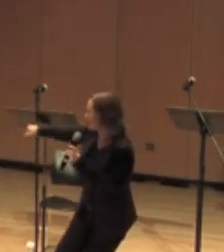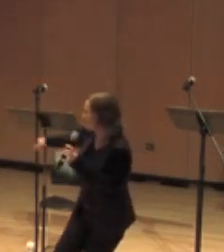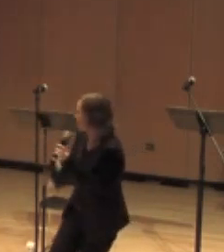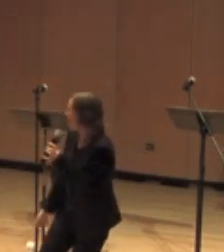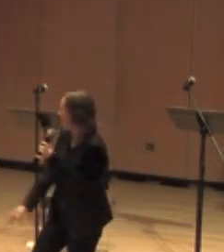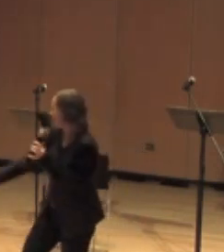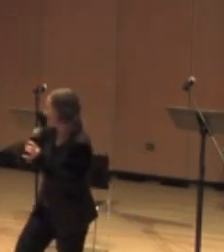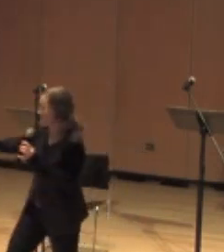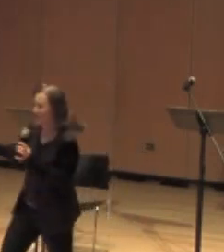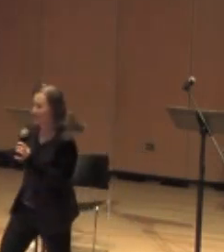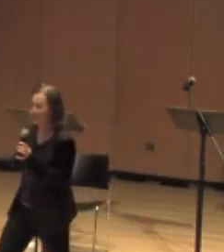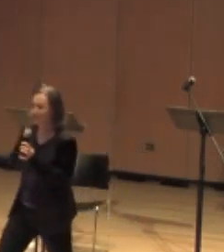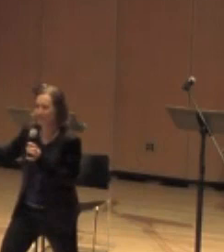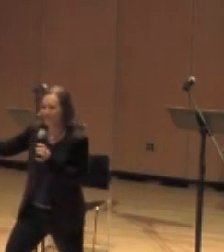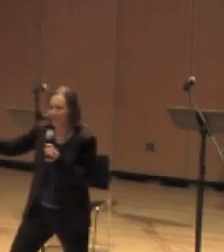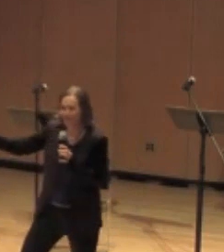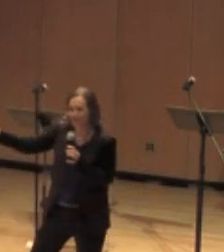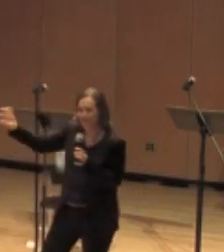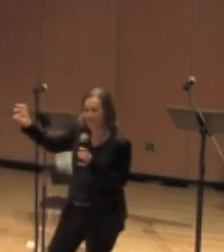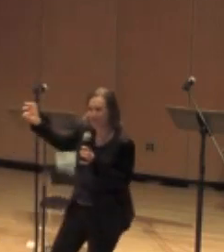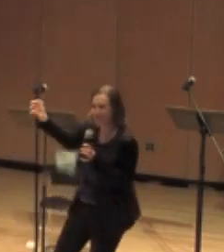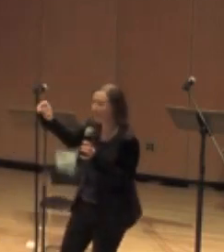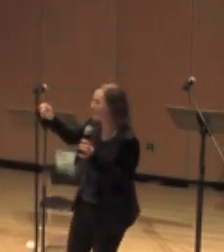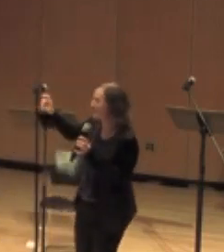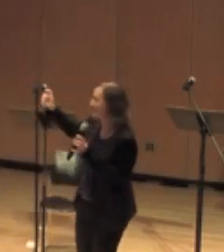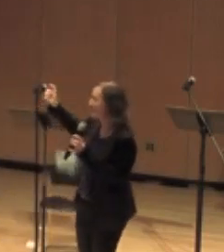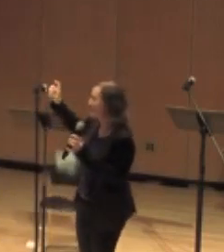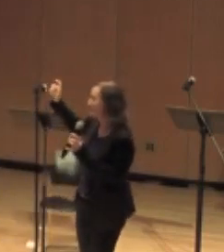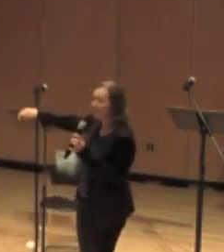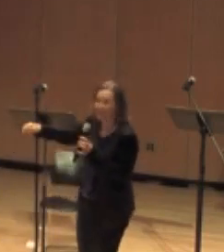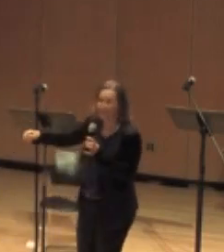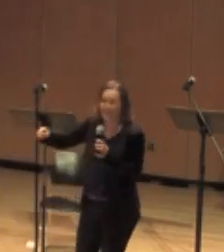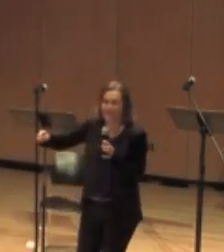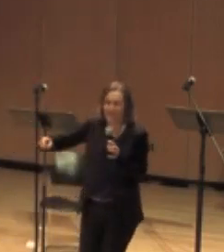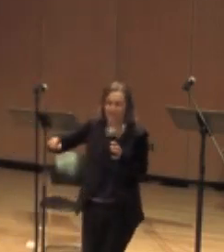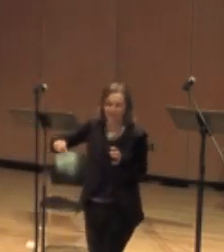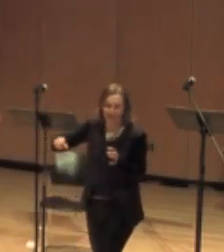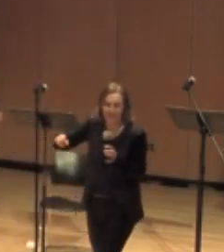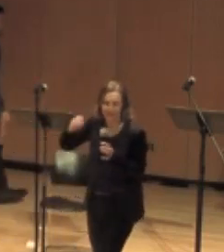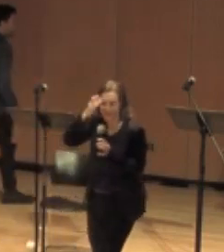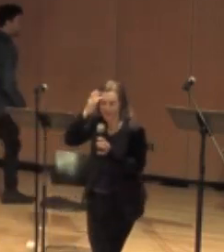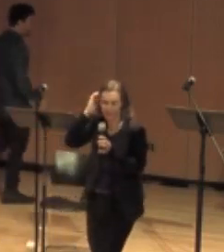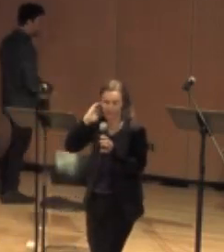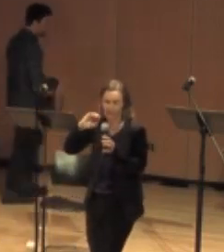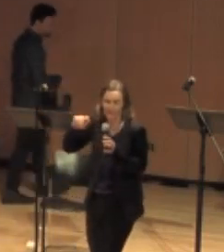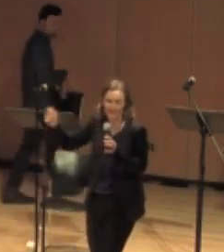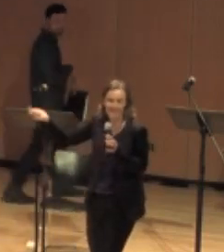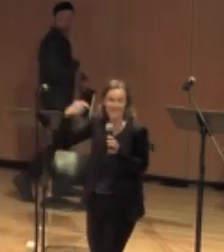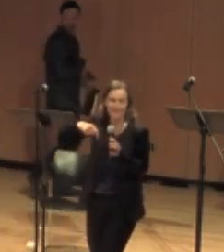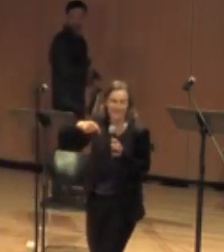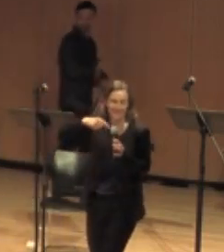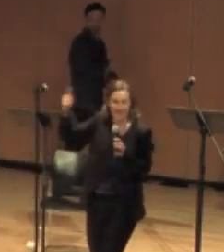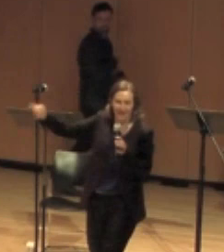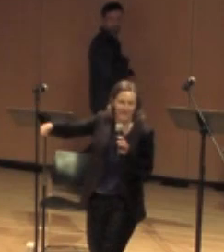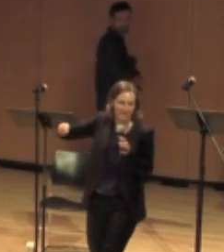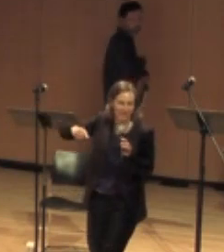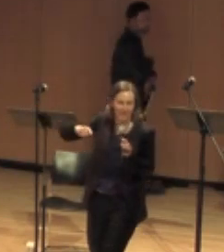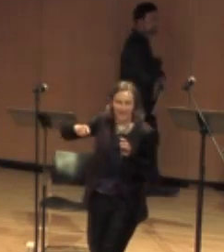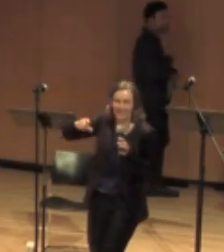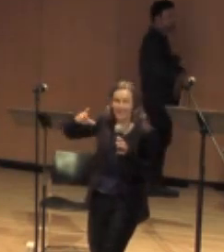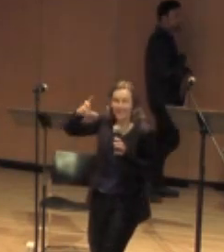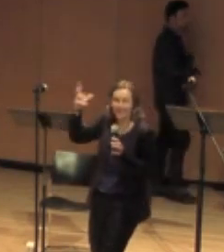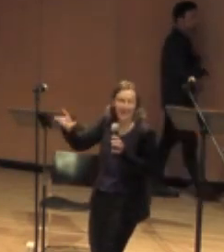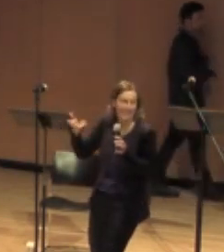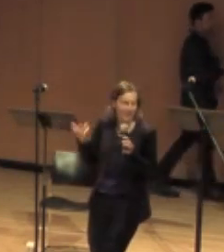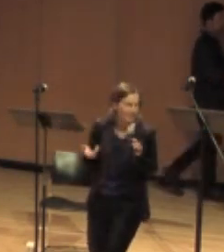he's our amazing cinematographer who is just doing all that camera work for 36.5 a durational performance of the sea which is my other